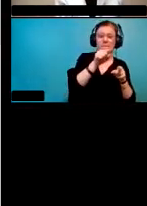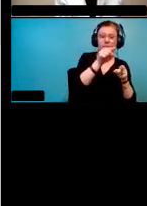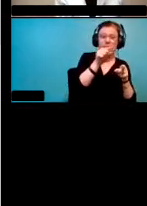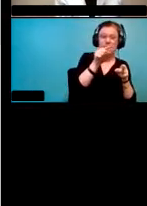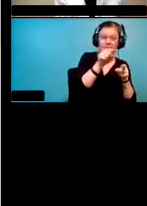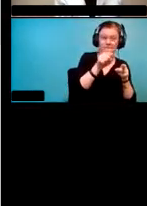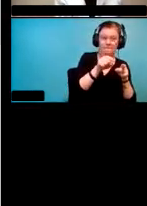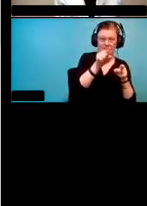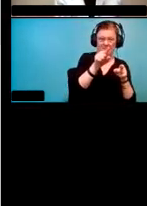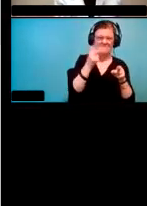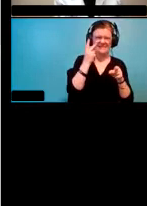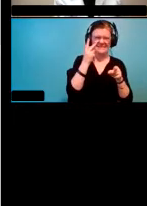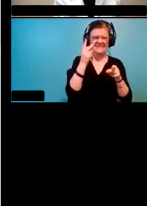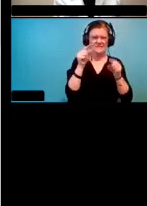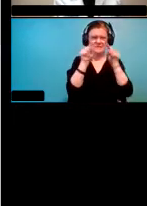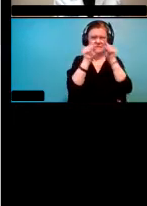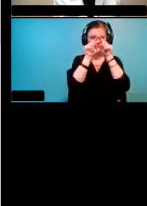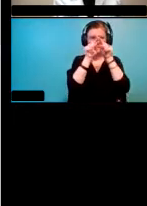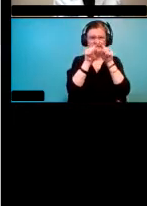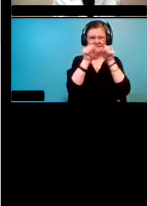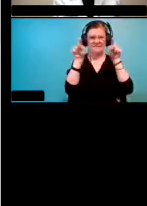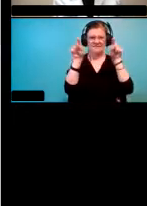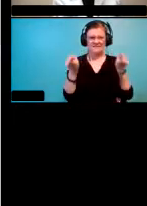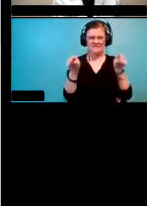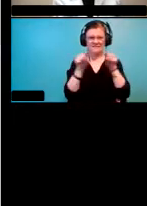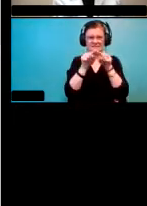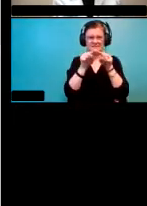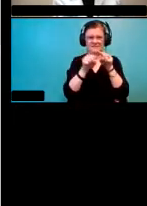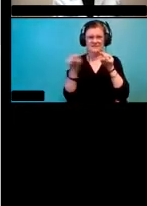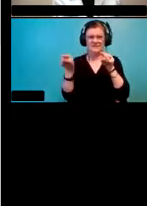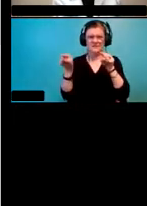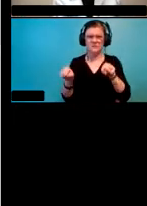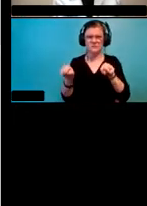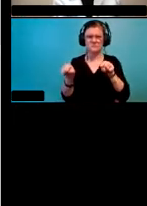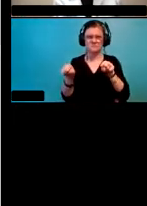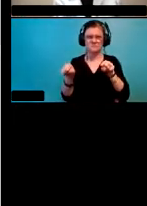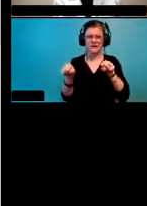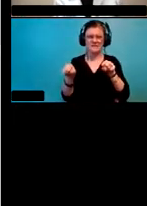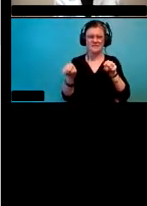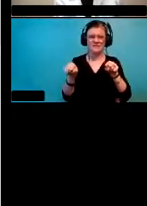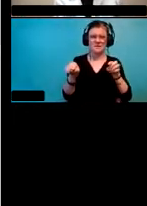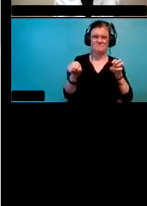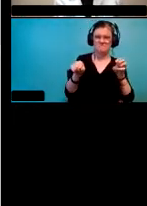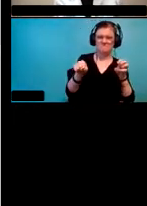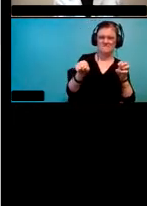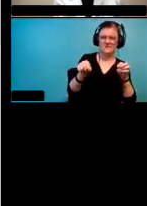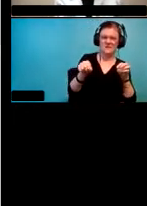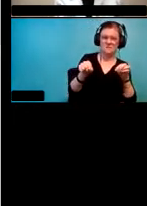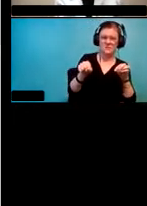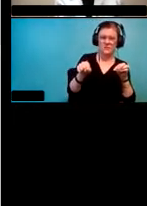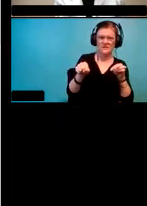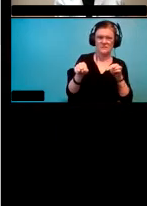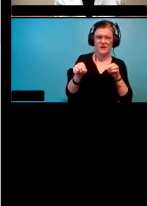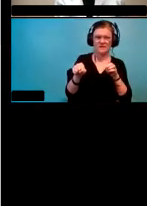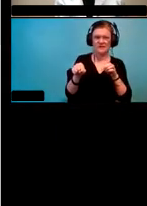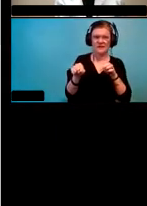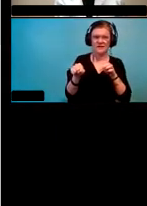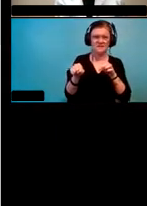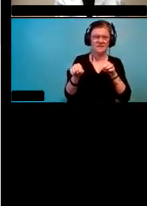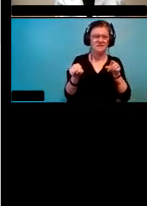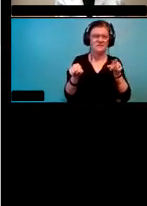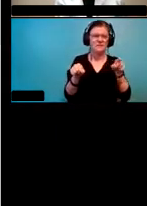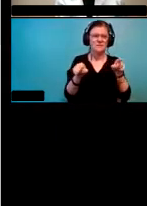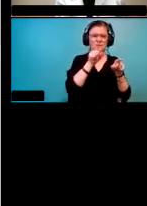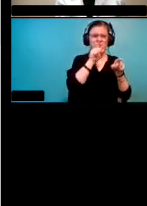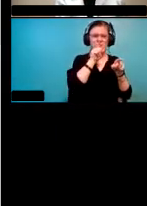this little kind of diagram on the algorithm. Most of it has to do with whether or not a person is